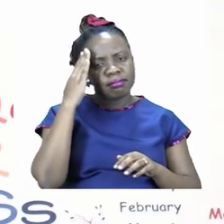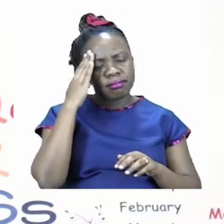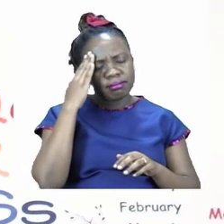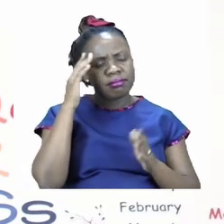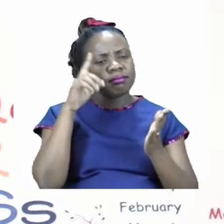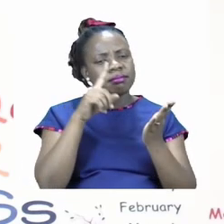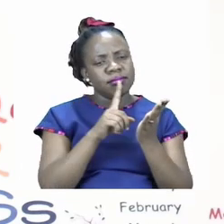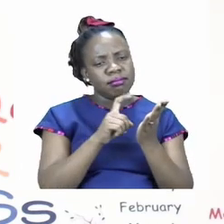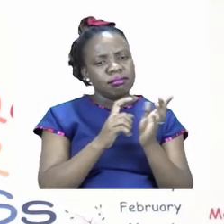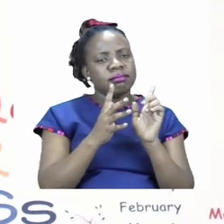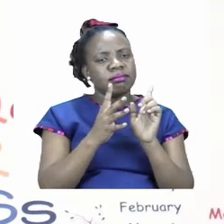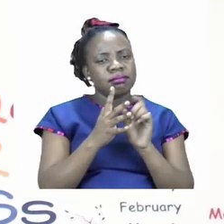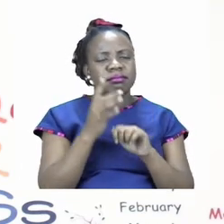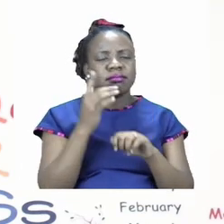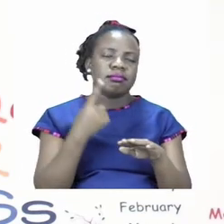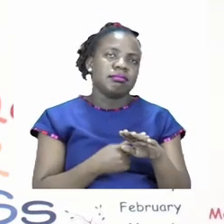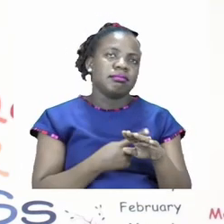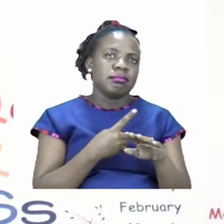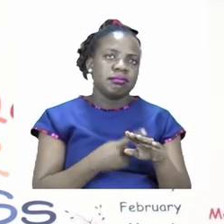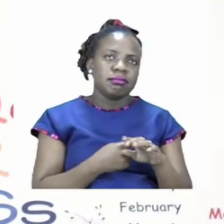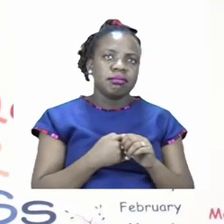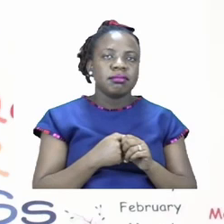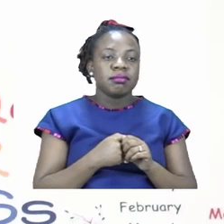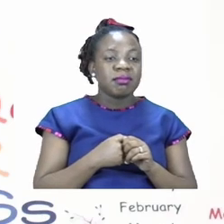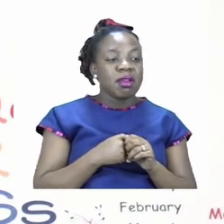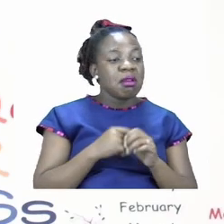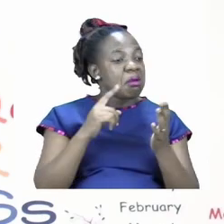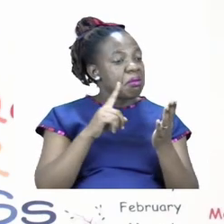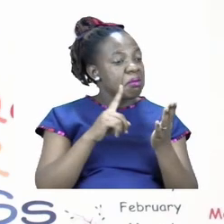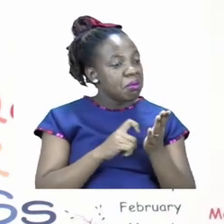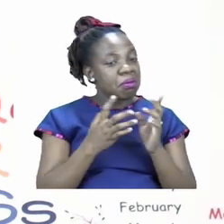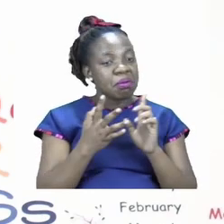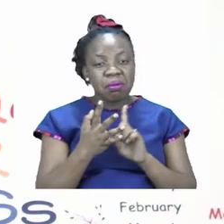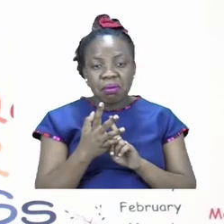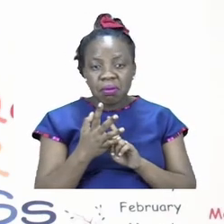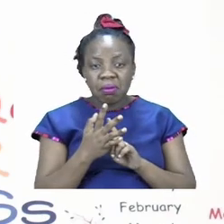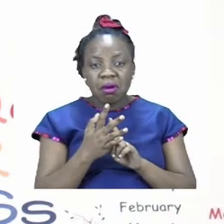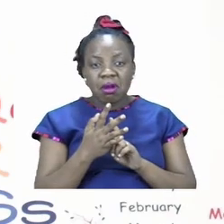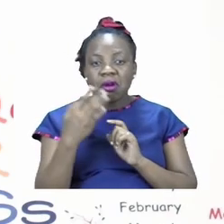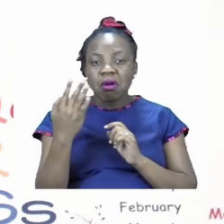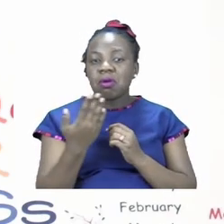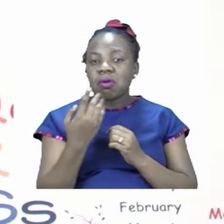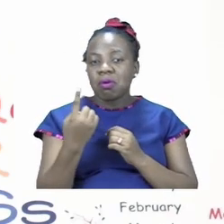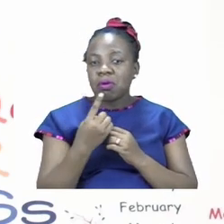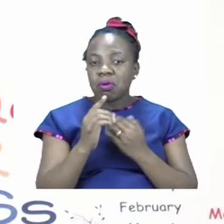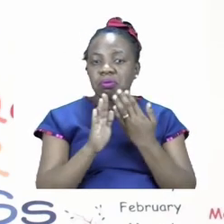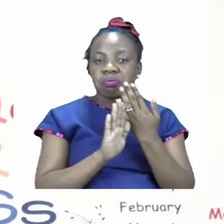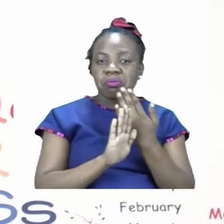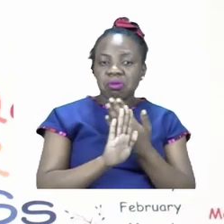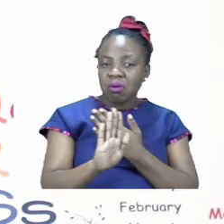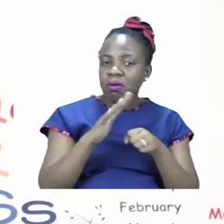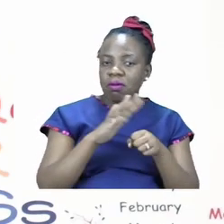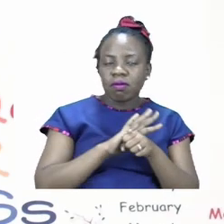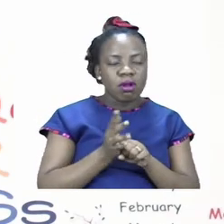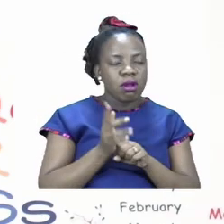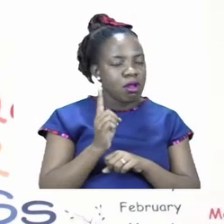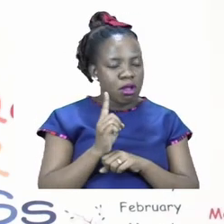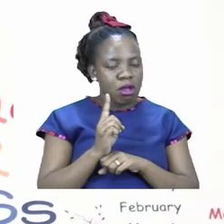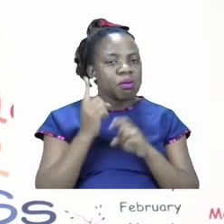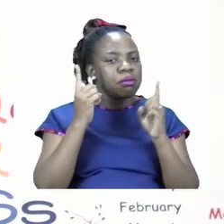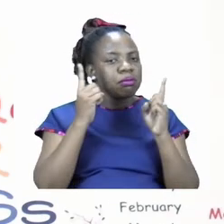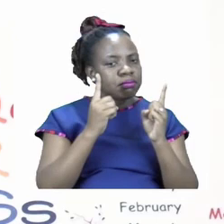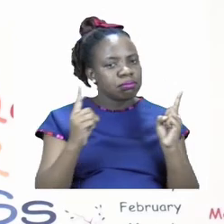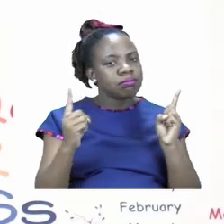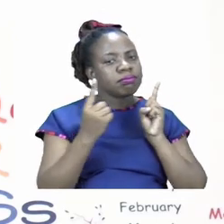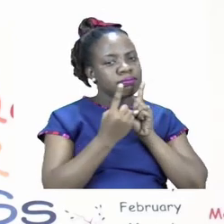sanitize. Remember, sanitizing is not the only way we can stay safe. You can also practice good social distancing. You can use